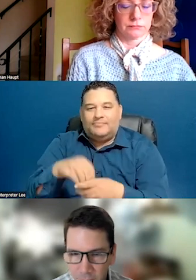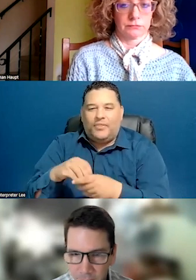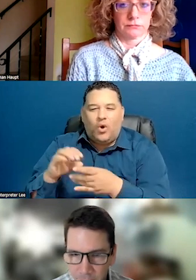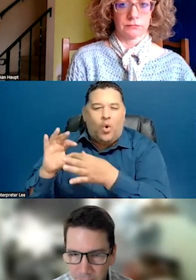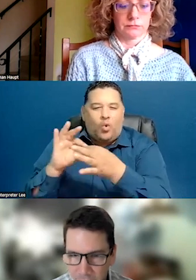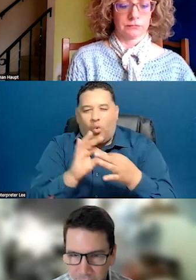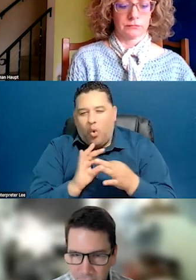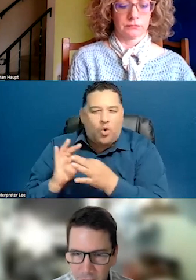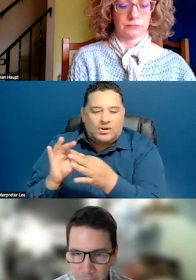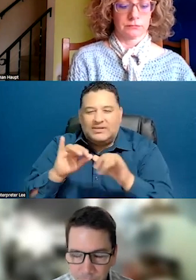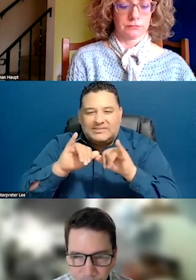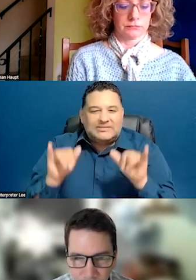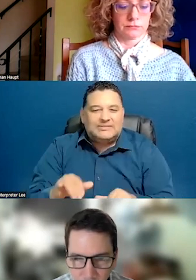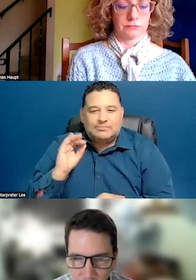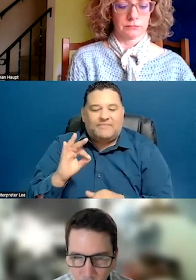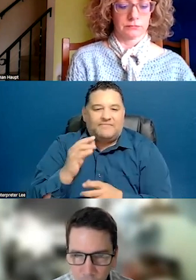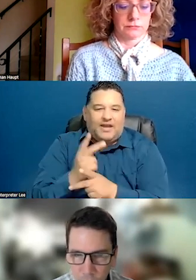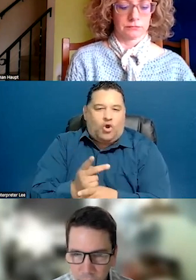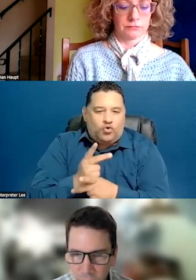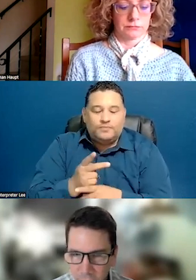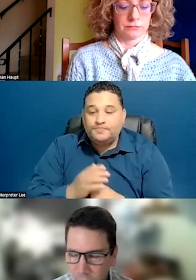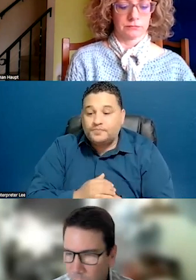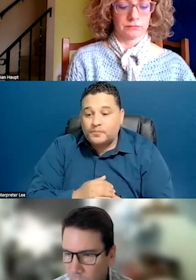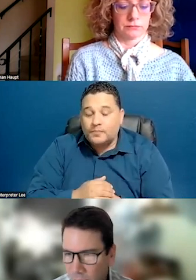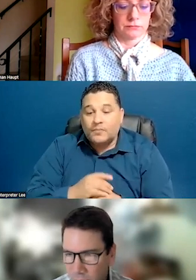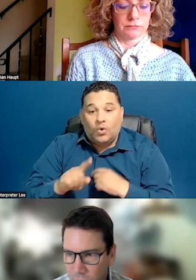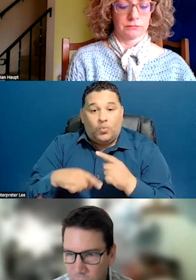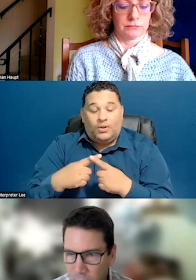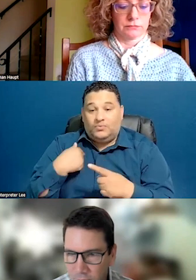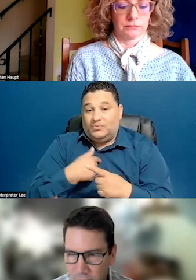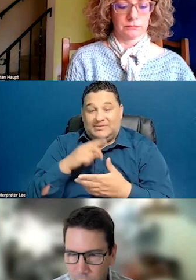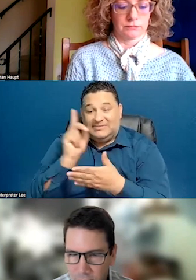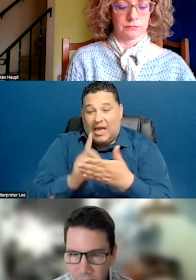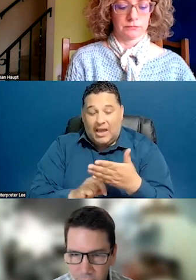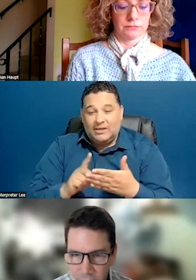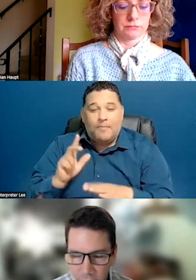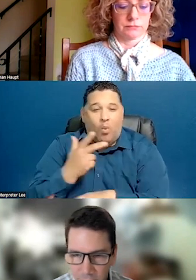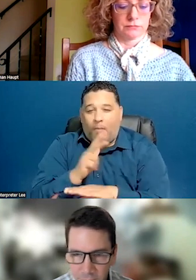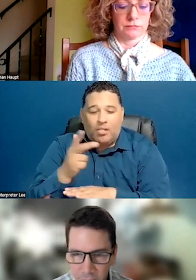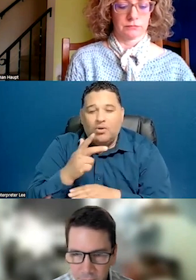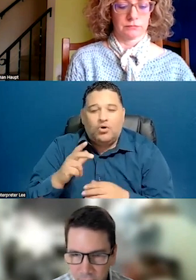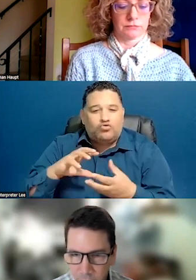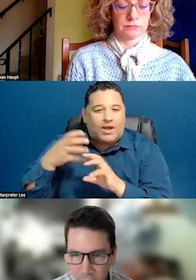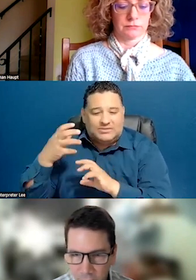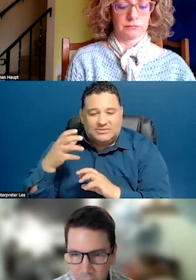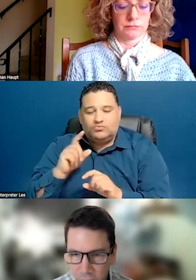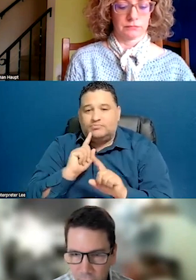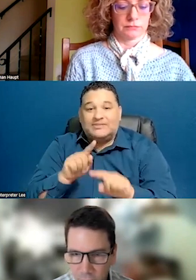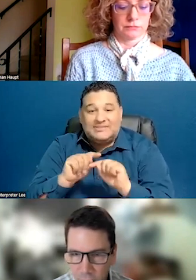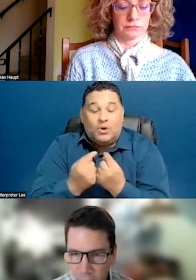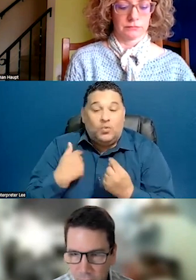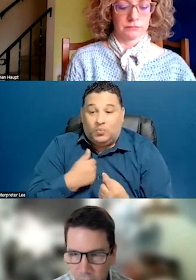care. That said, when we were designing our mobile crisis response team, we did something that some